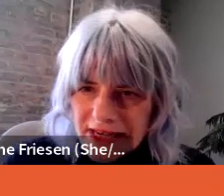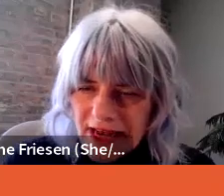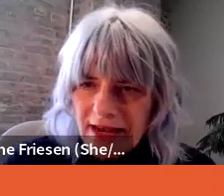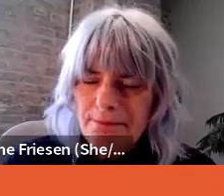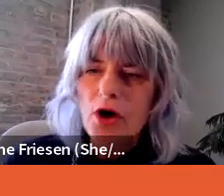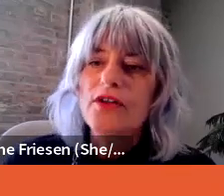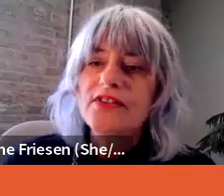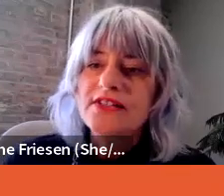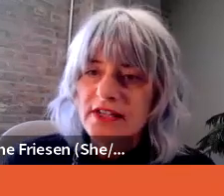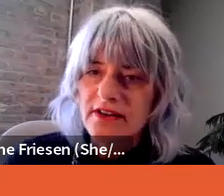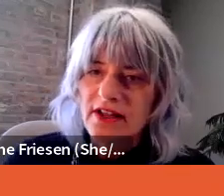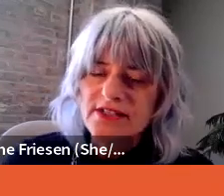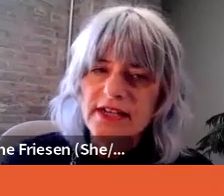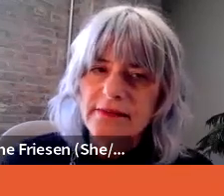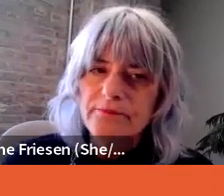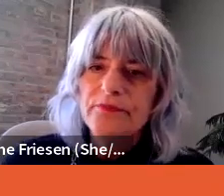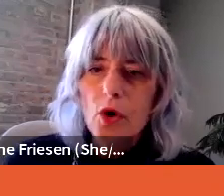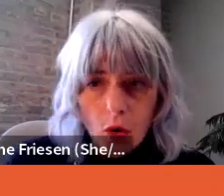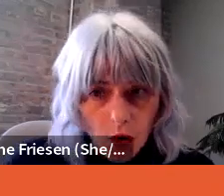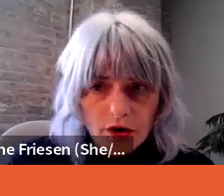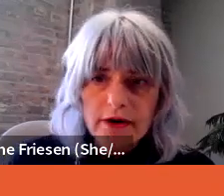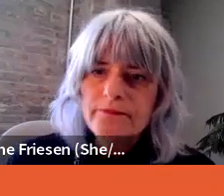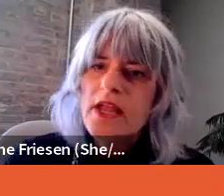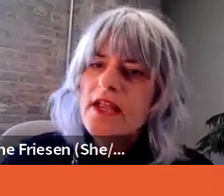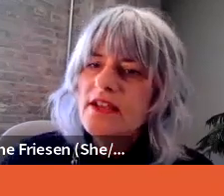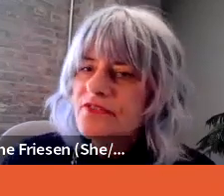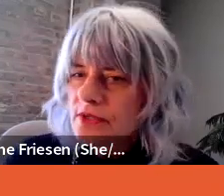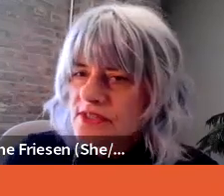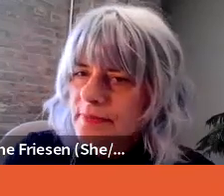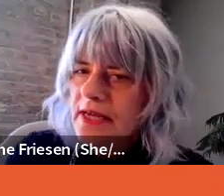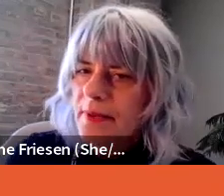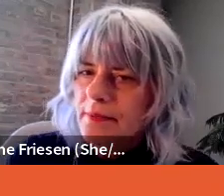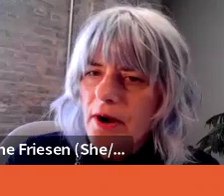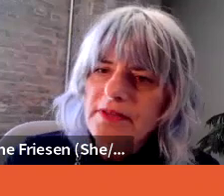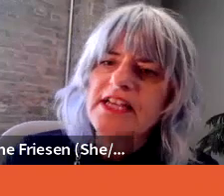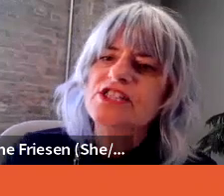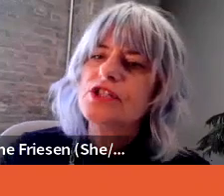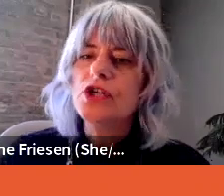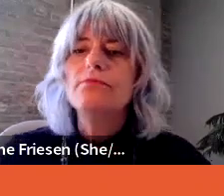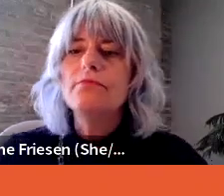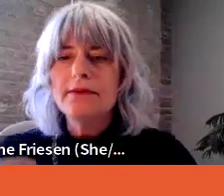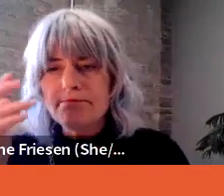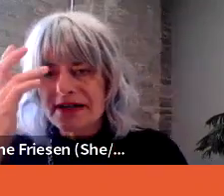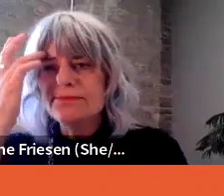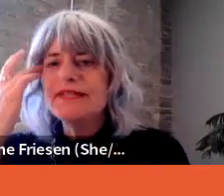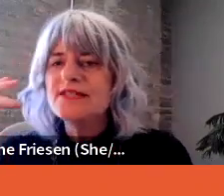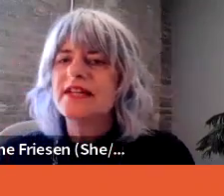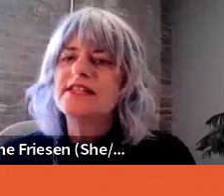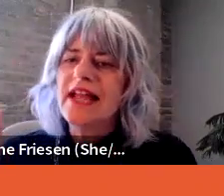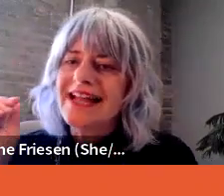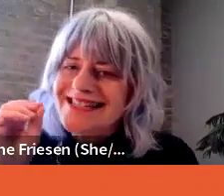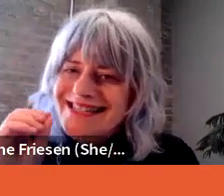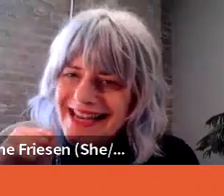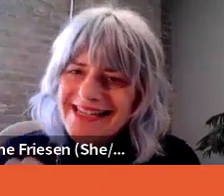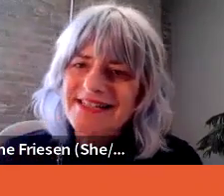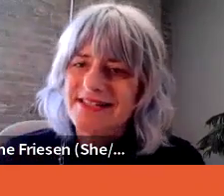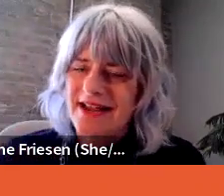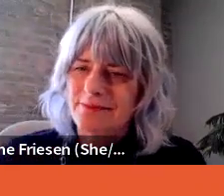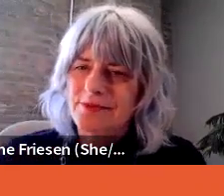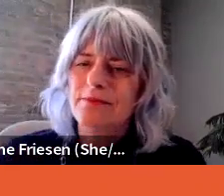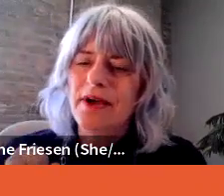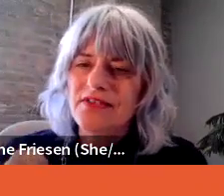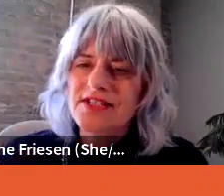11:59 p.m. on the deadline day. Or if you're submitting a paper application, it must be sent and